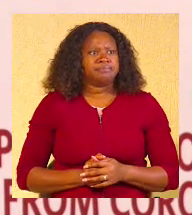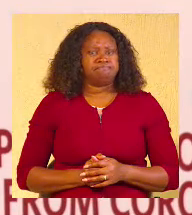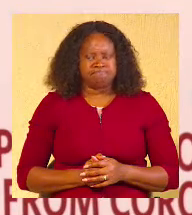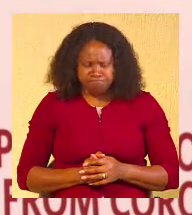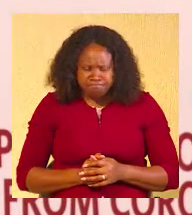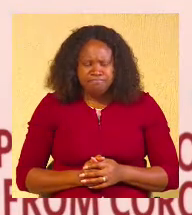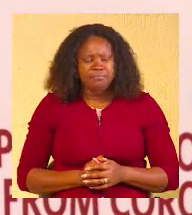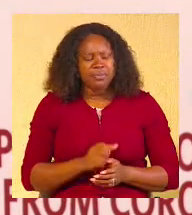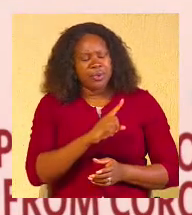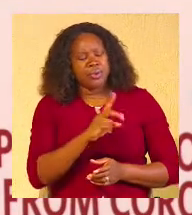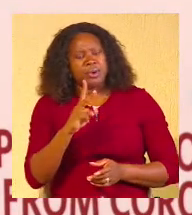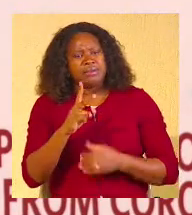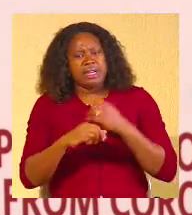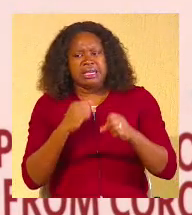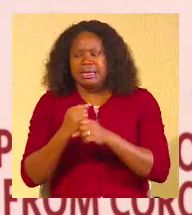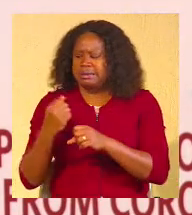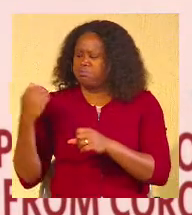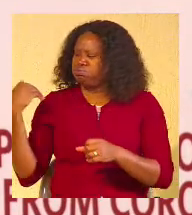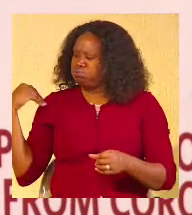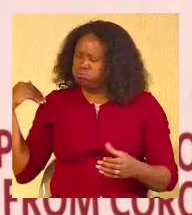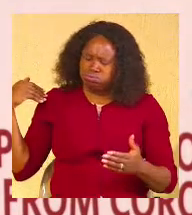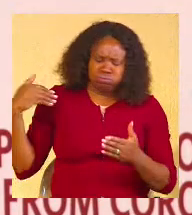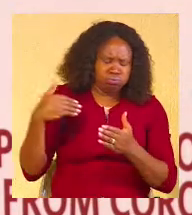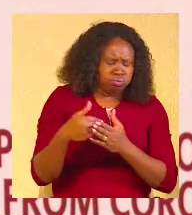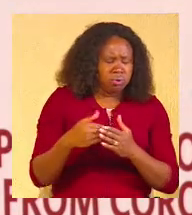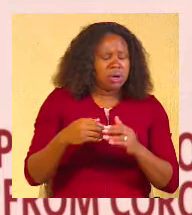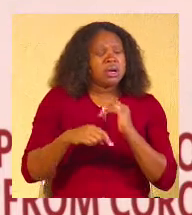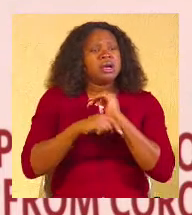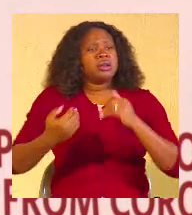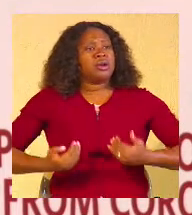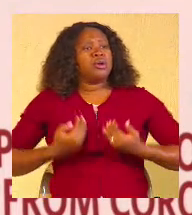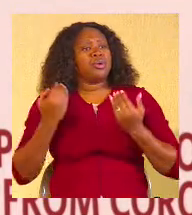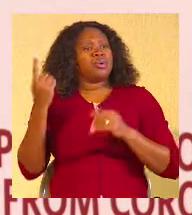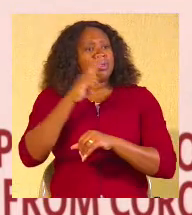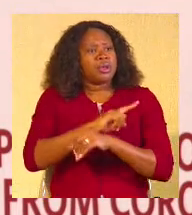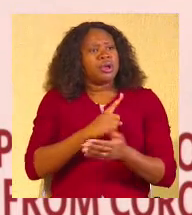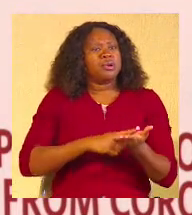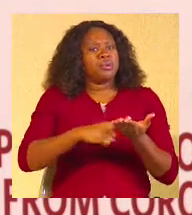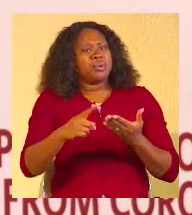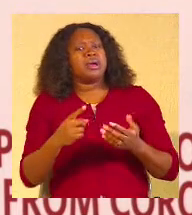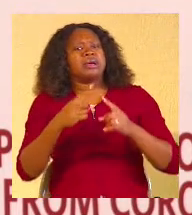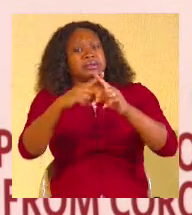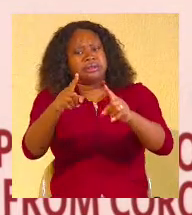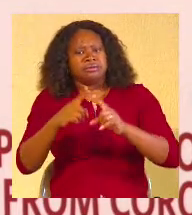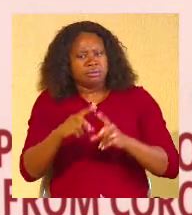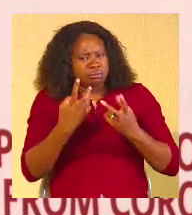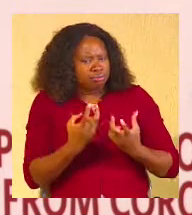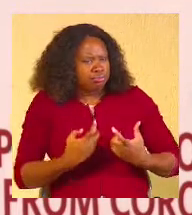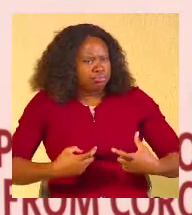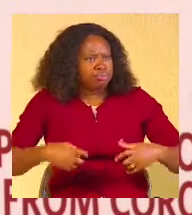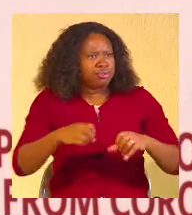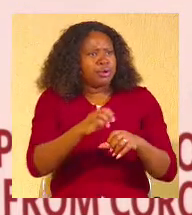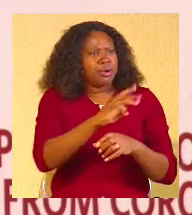For the past 12 years, the National Youth Day and Week have been observed through gatherings of